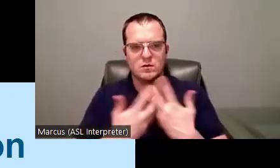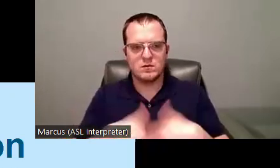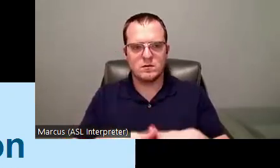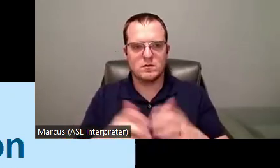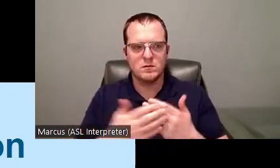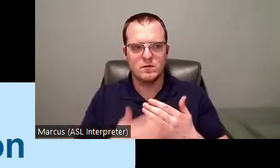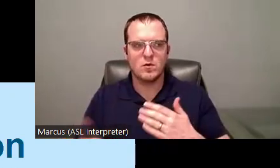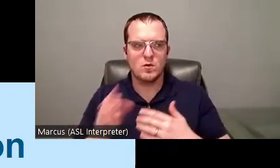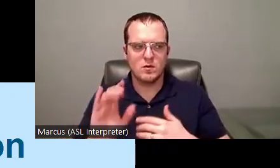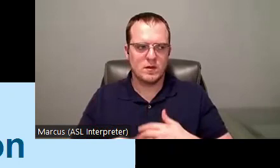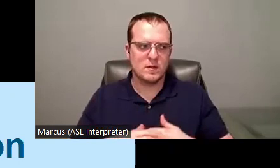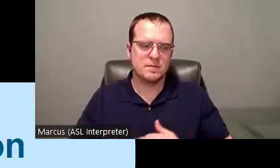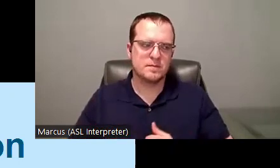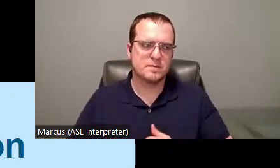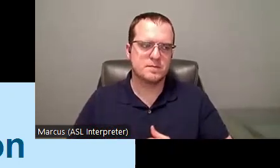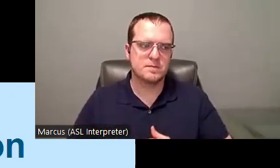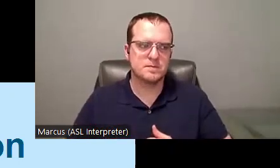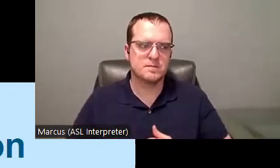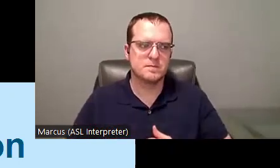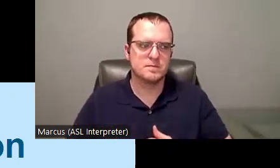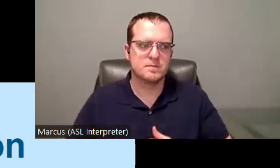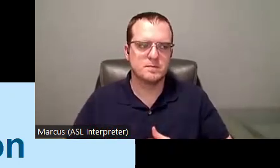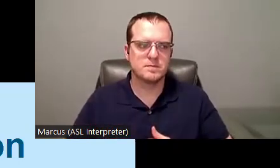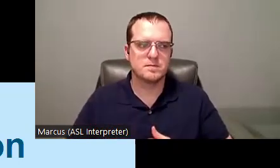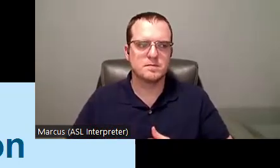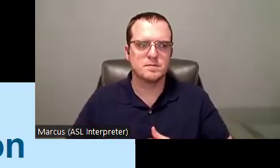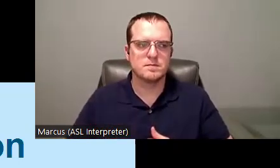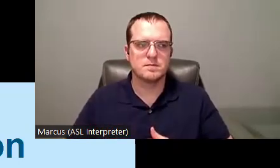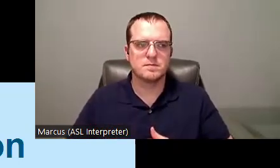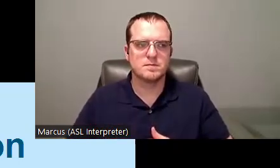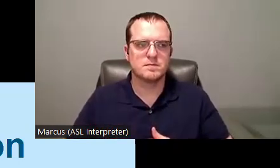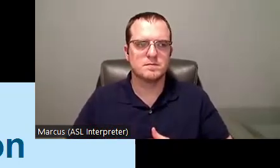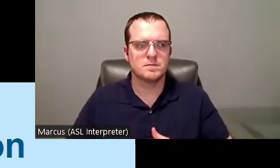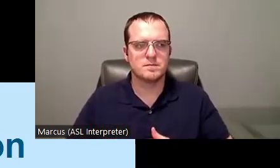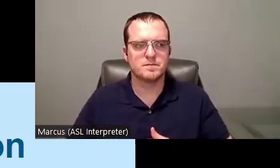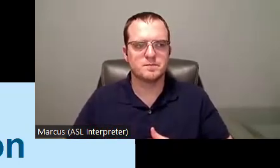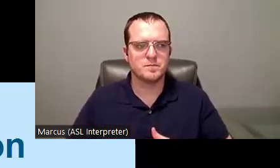borrower and participating project. Okay. And that, I guess,